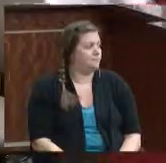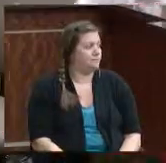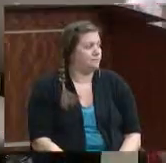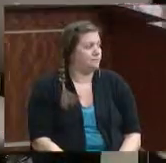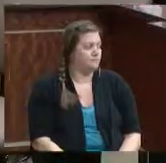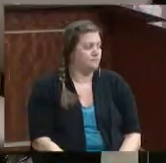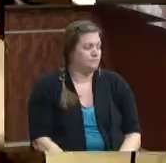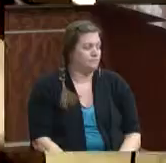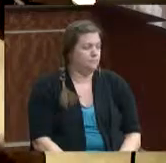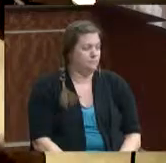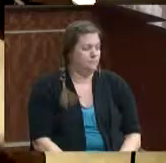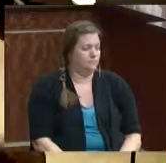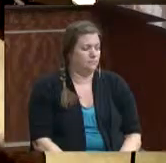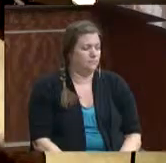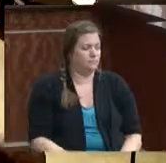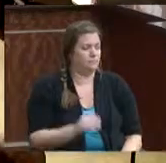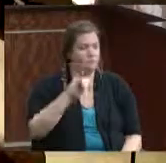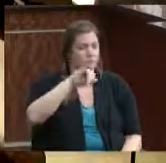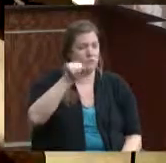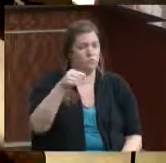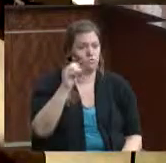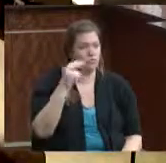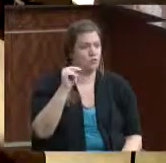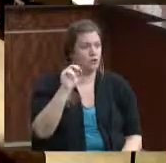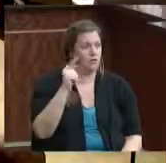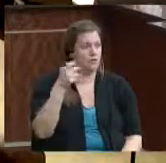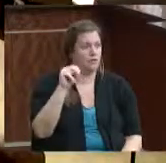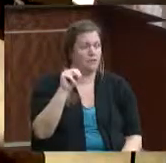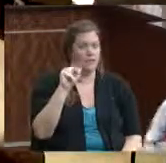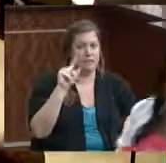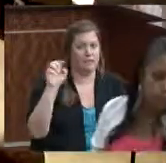Allen. Jonathan Lee.